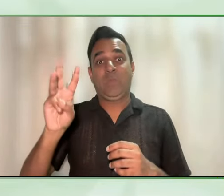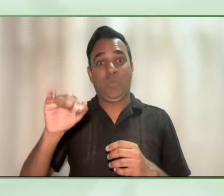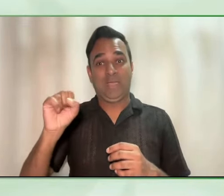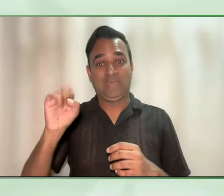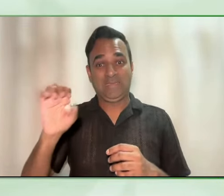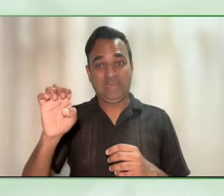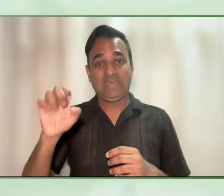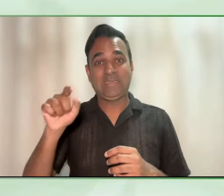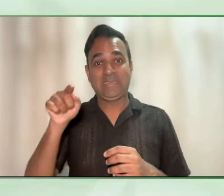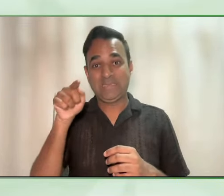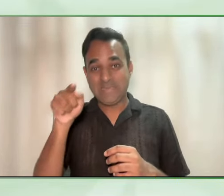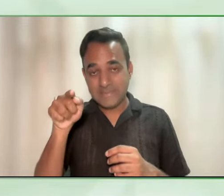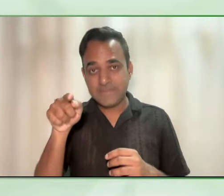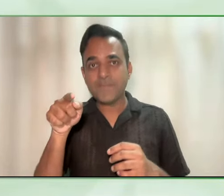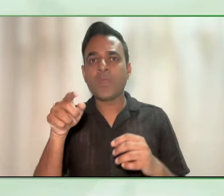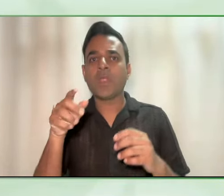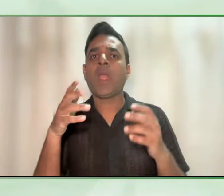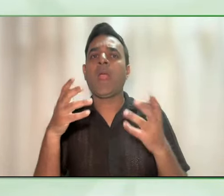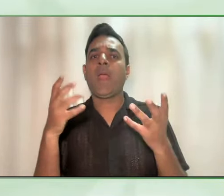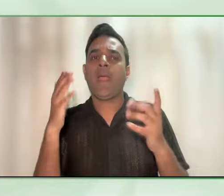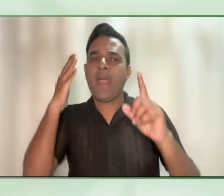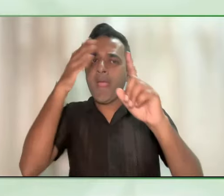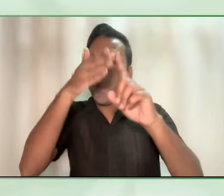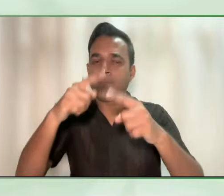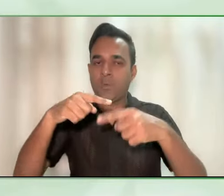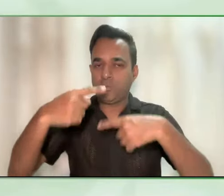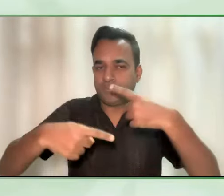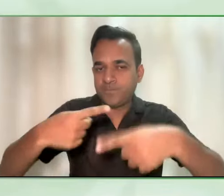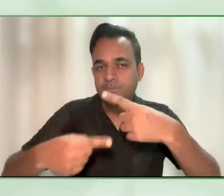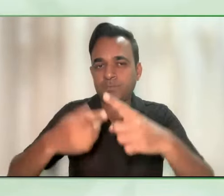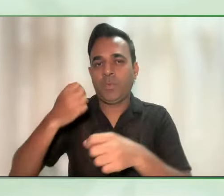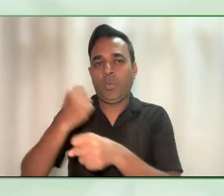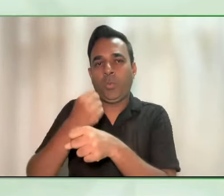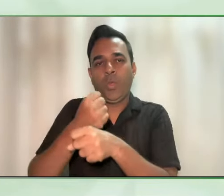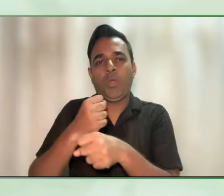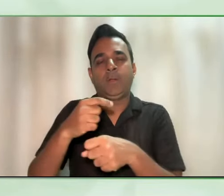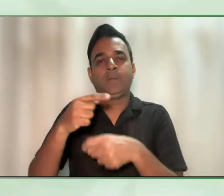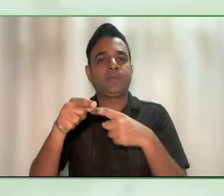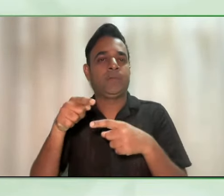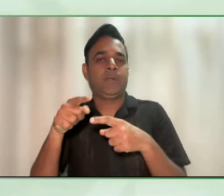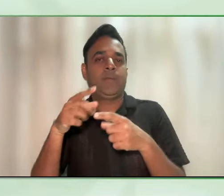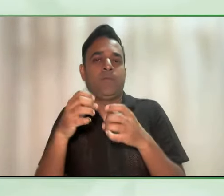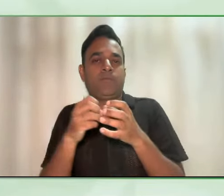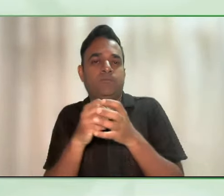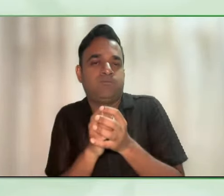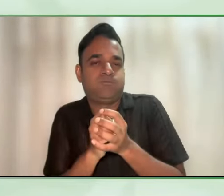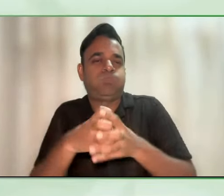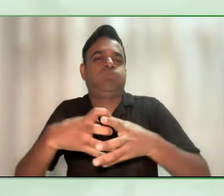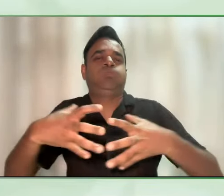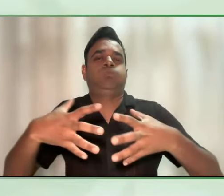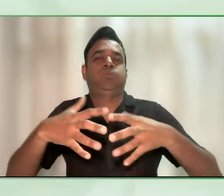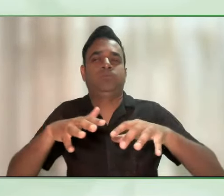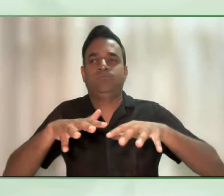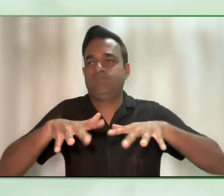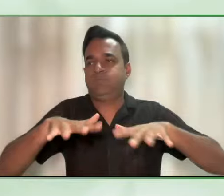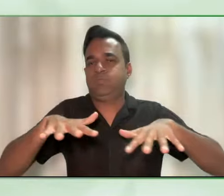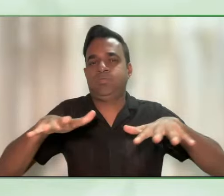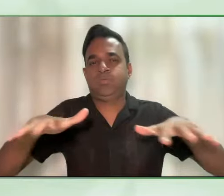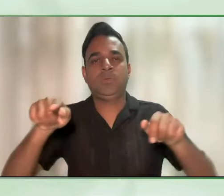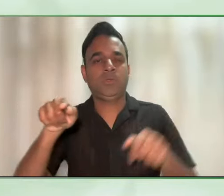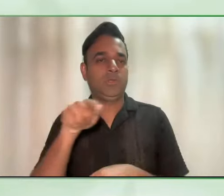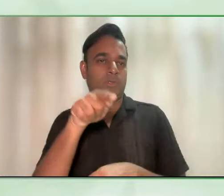make sure that the message reaches the policy level, both at European and at national level? Thank you, Verjan. I